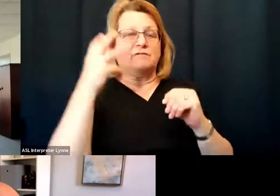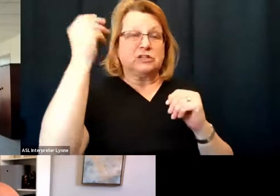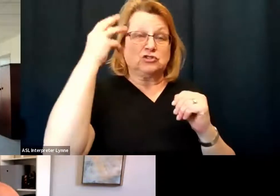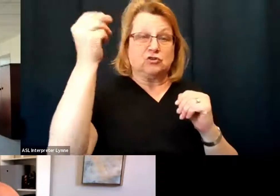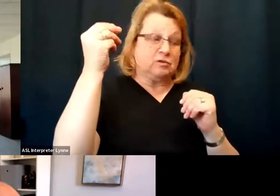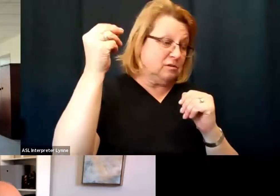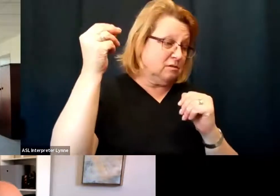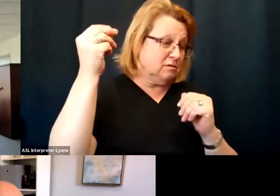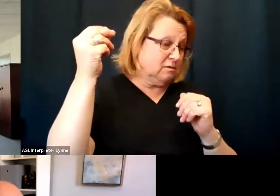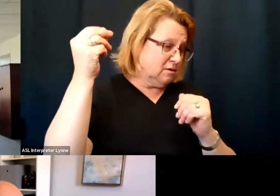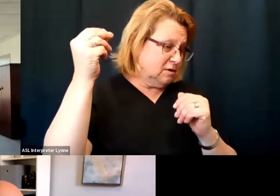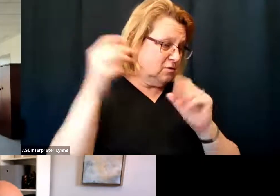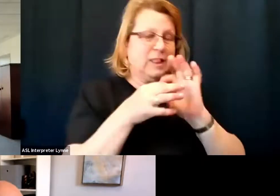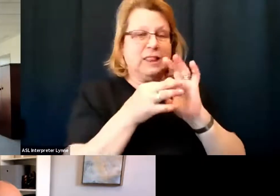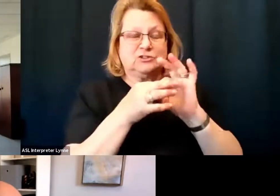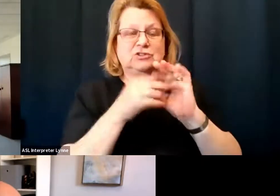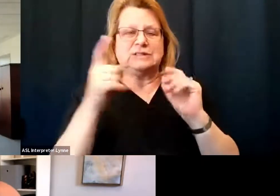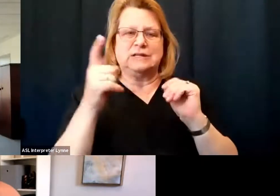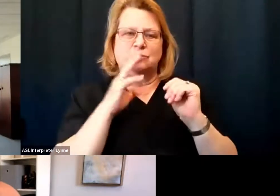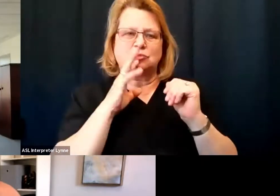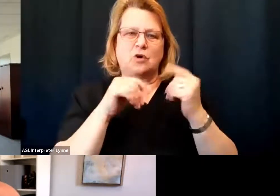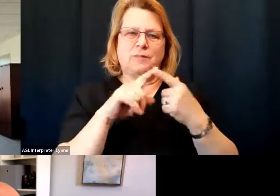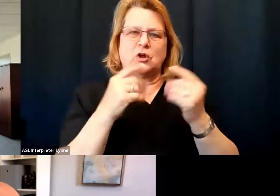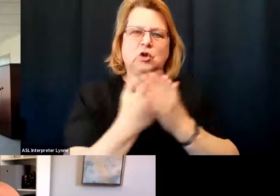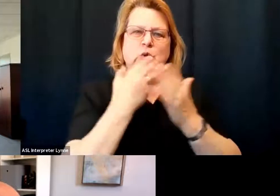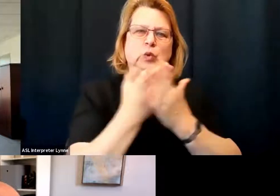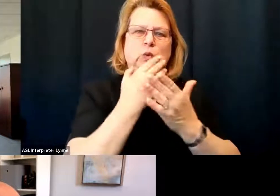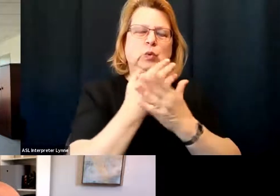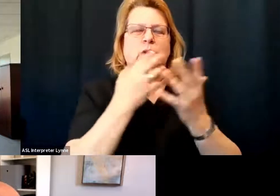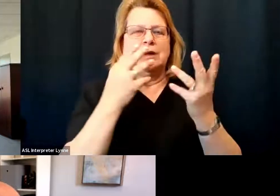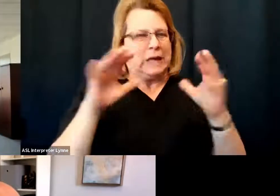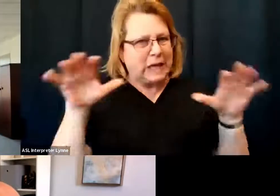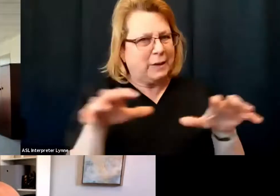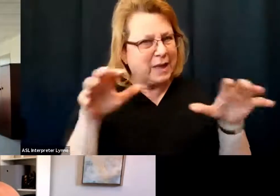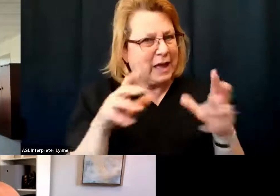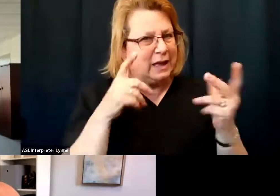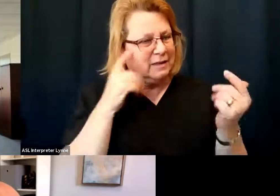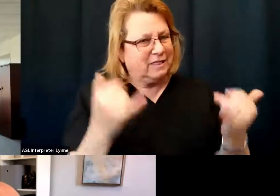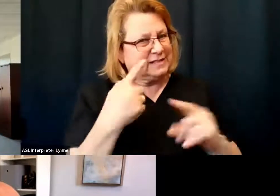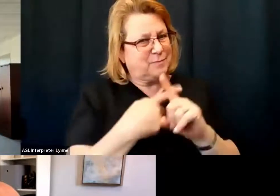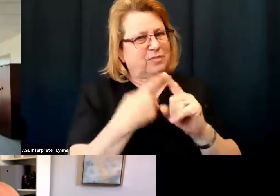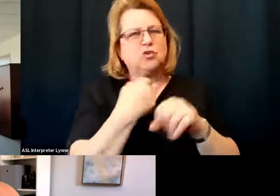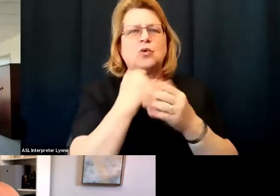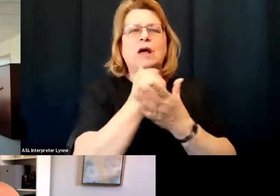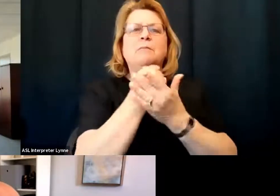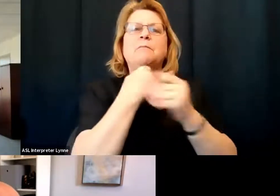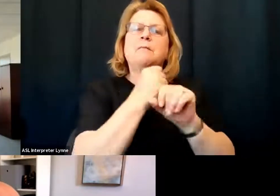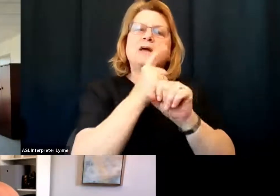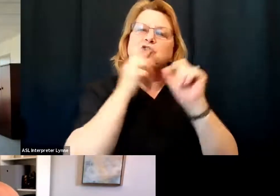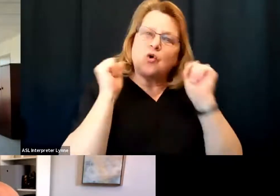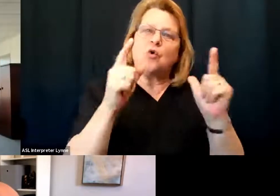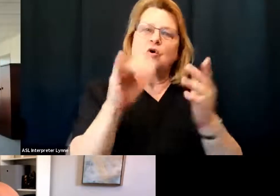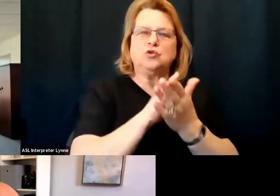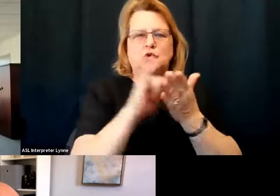exciting campaign that we are launching this month to help make sure all New Yorkers are educated about their fair housing